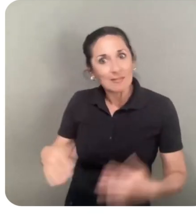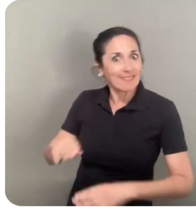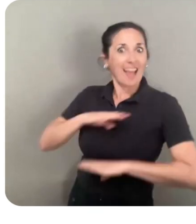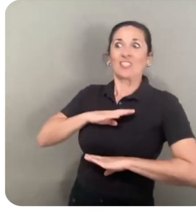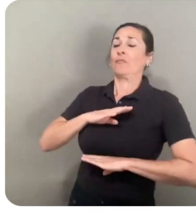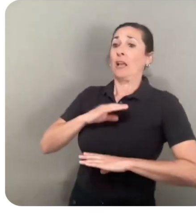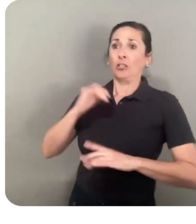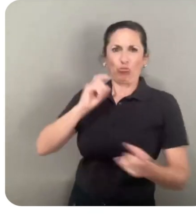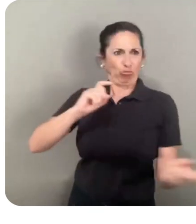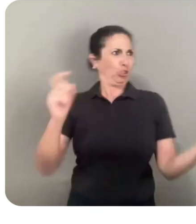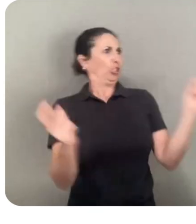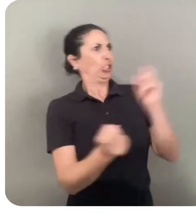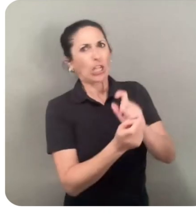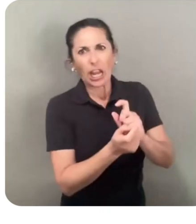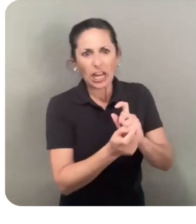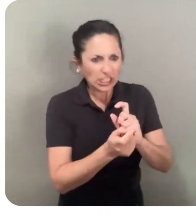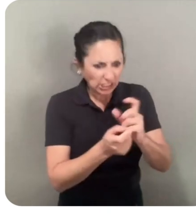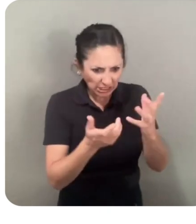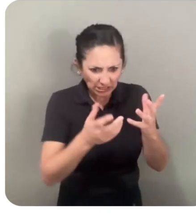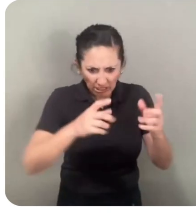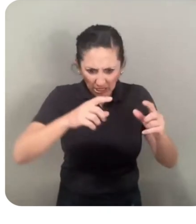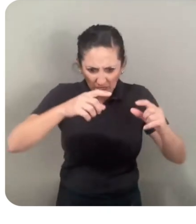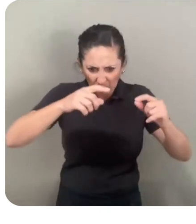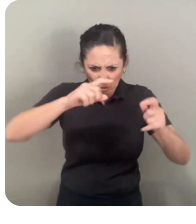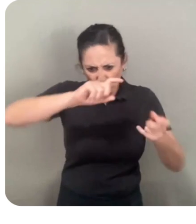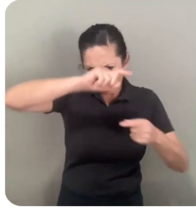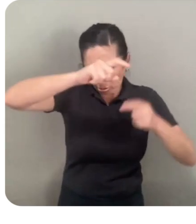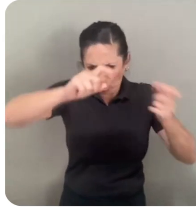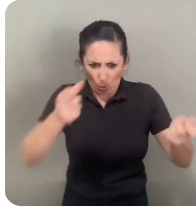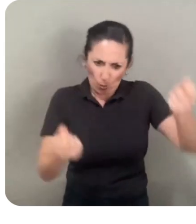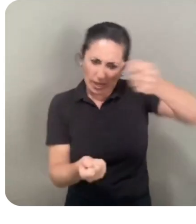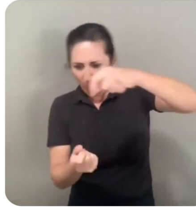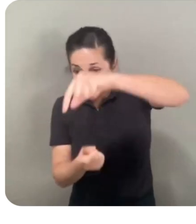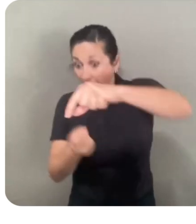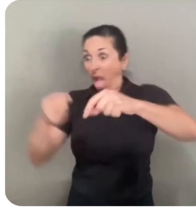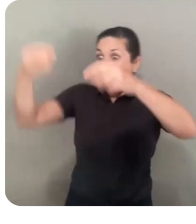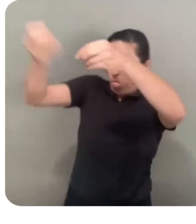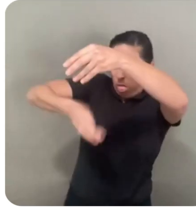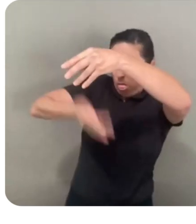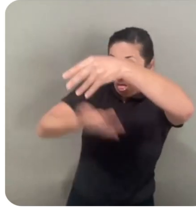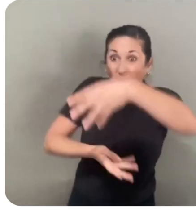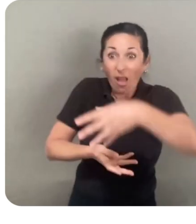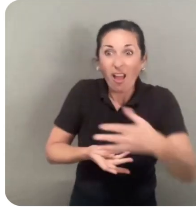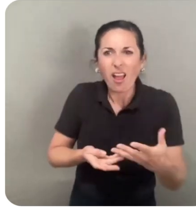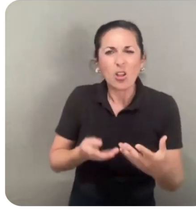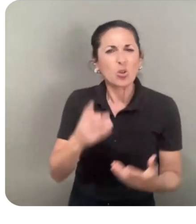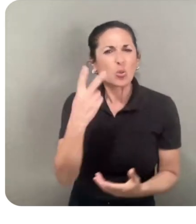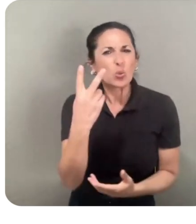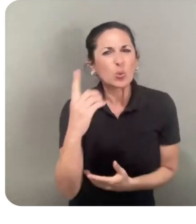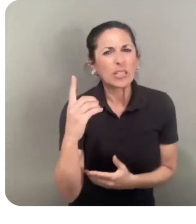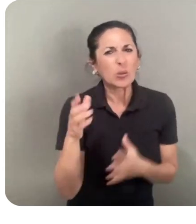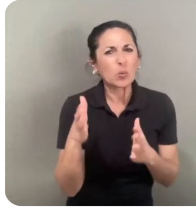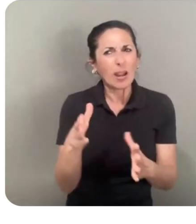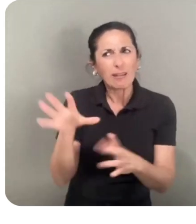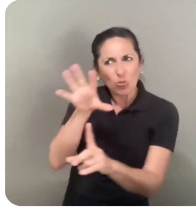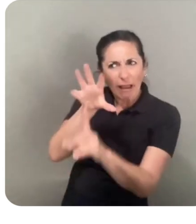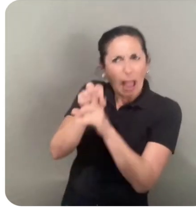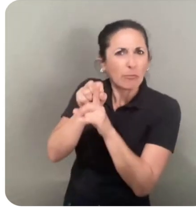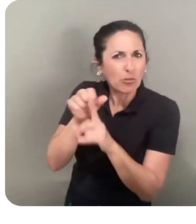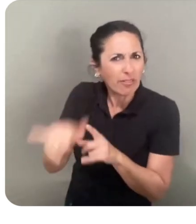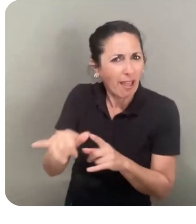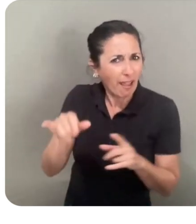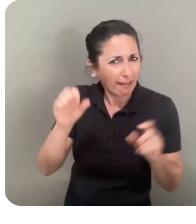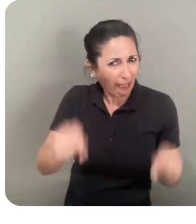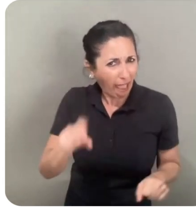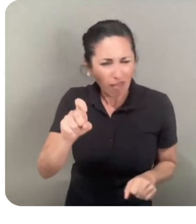wheel and stuff pops out. Is there a 2D way to capture this? No. Instead of